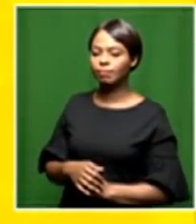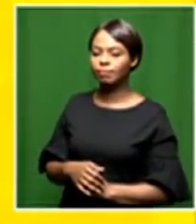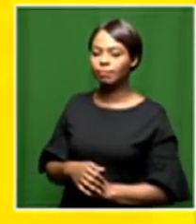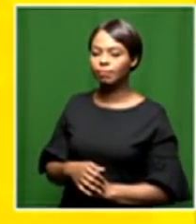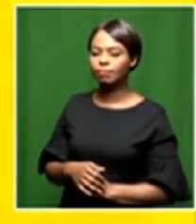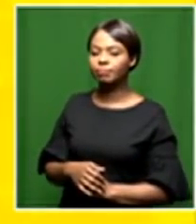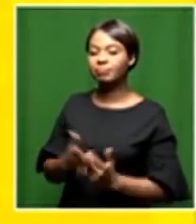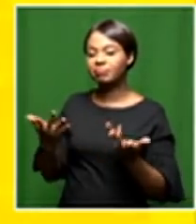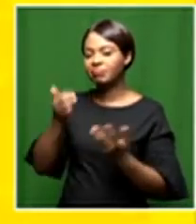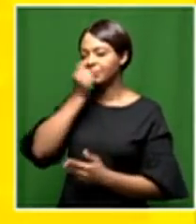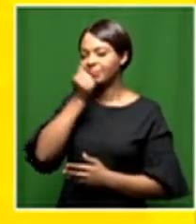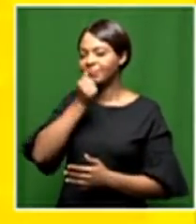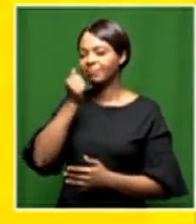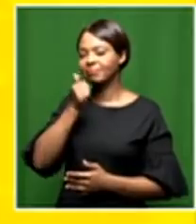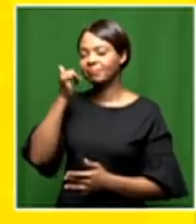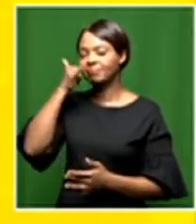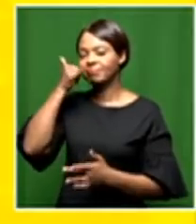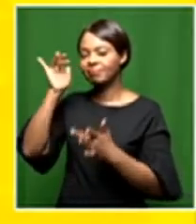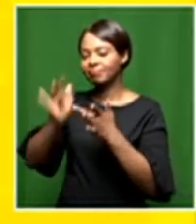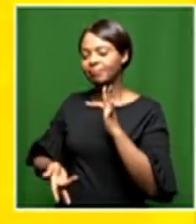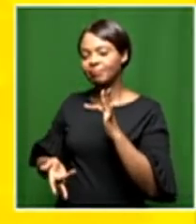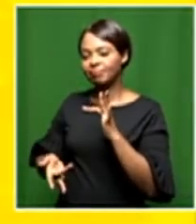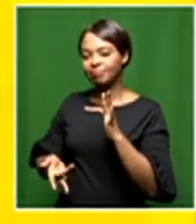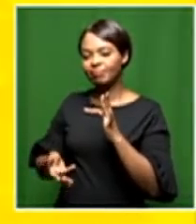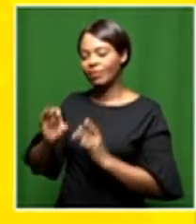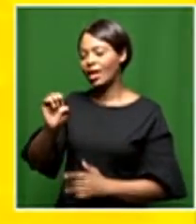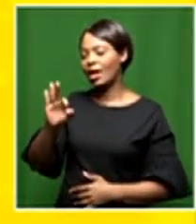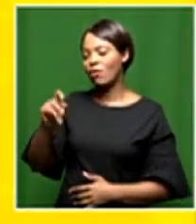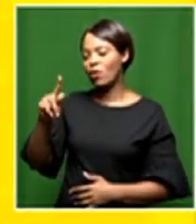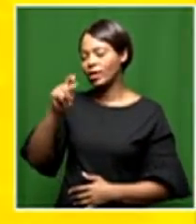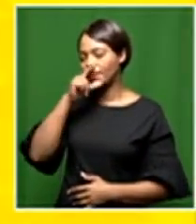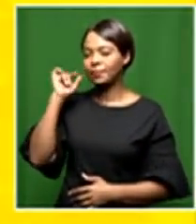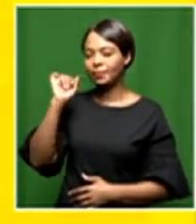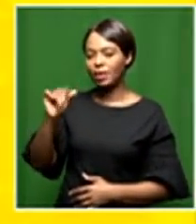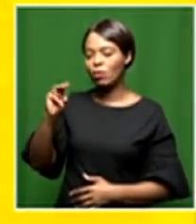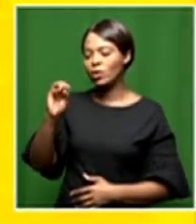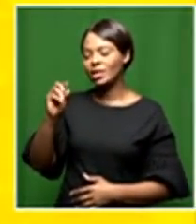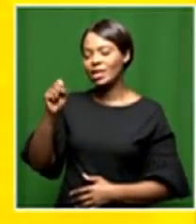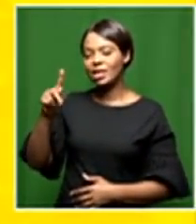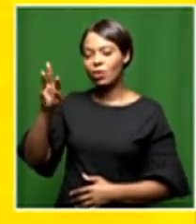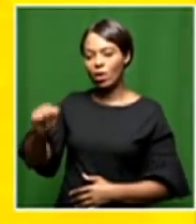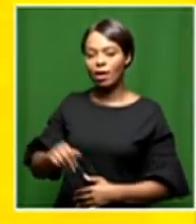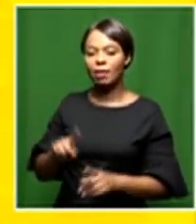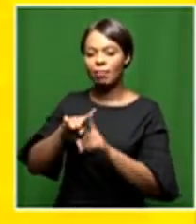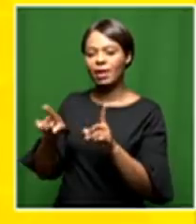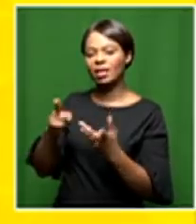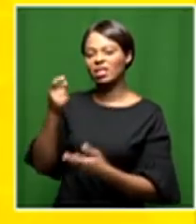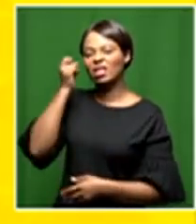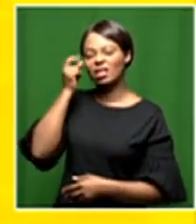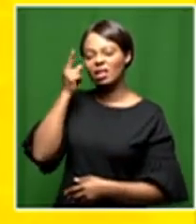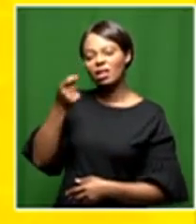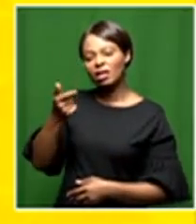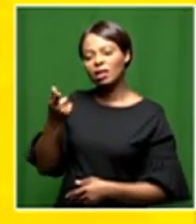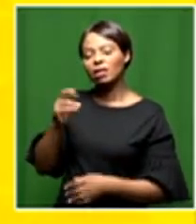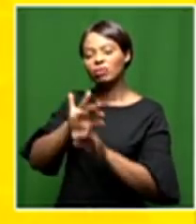Well, our apologies there, and lost the connection to Ephert Musekiwa, but I think pretty much gave us a sense of what is